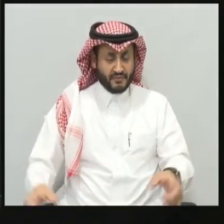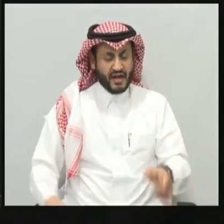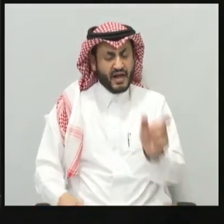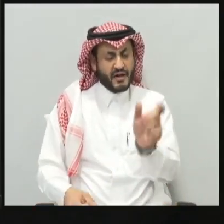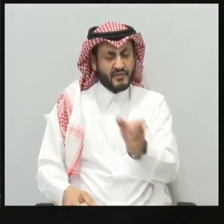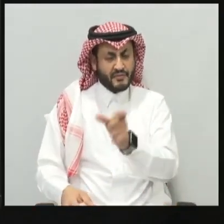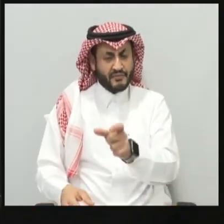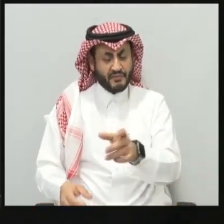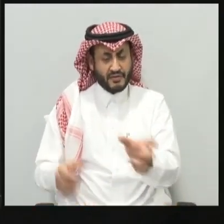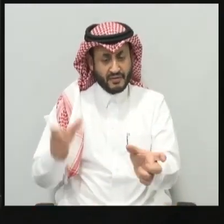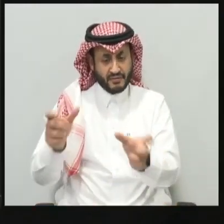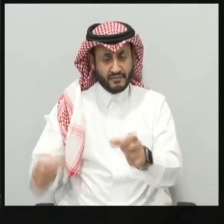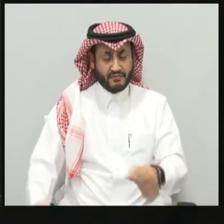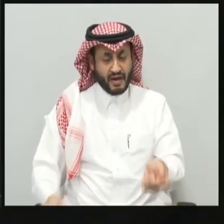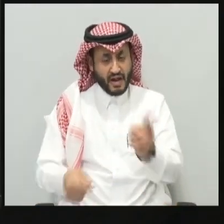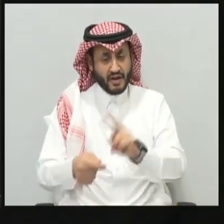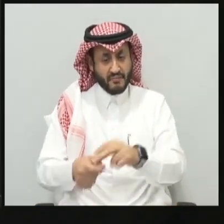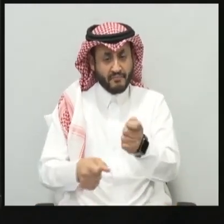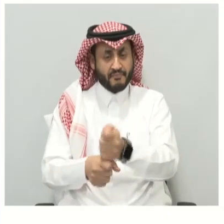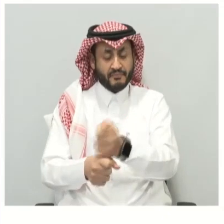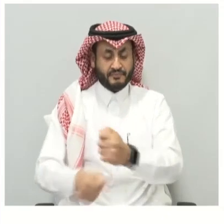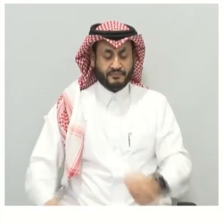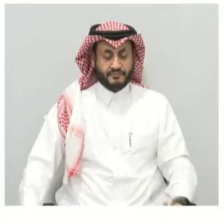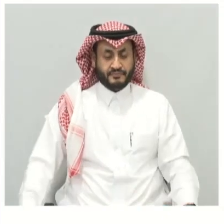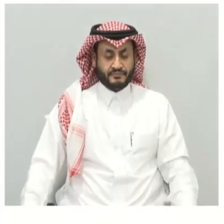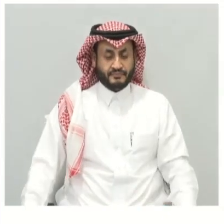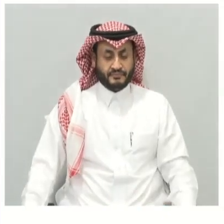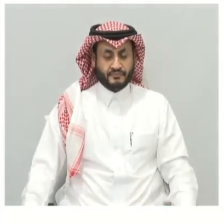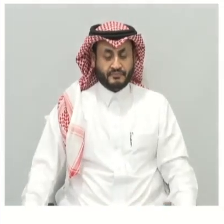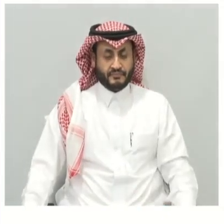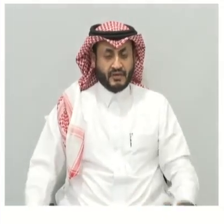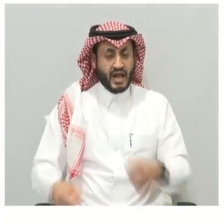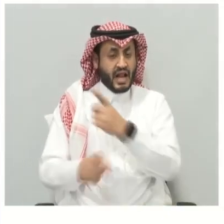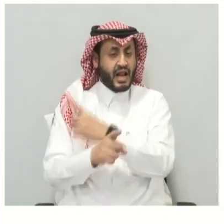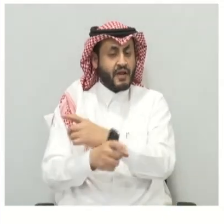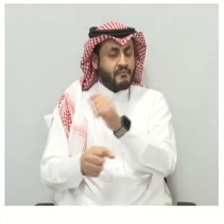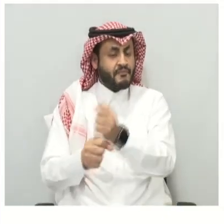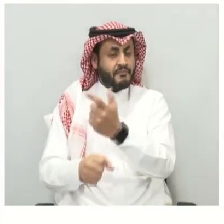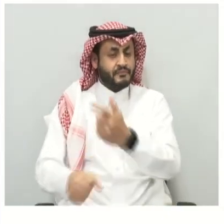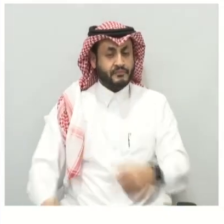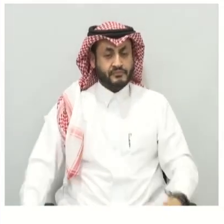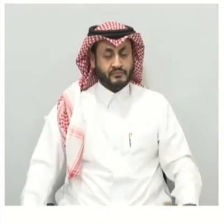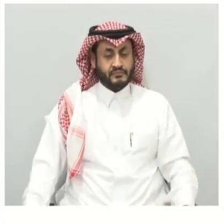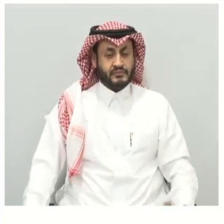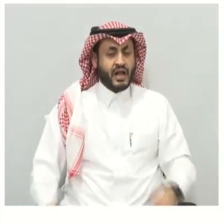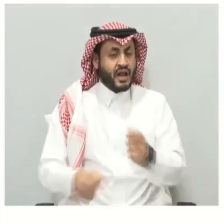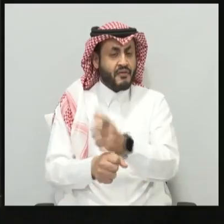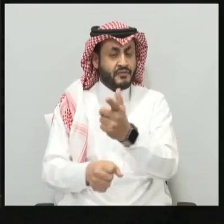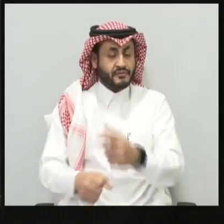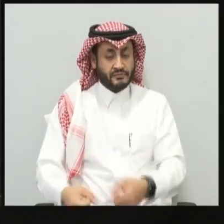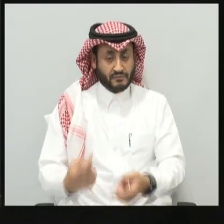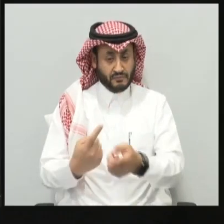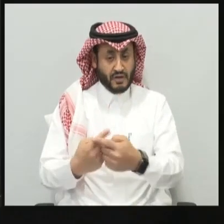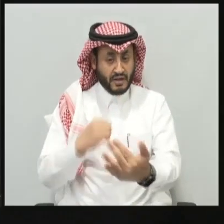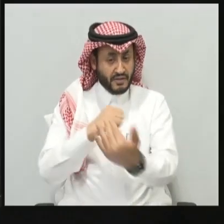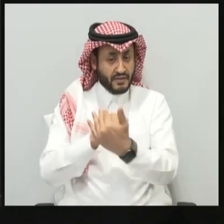job requires different activities. For example, what does the teacher do? The teacher, he